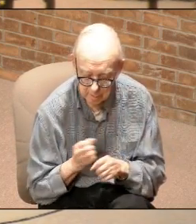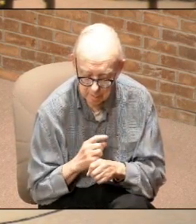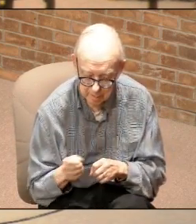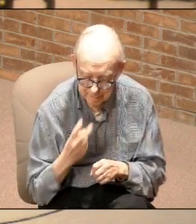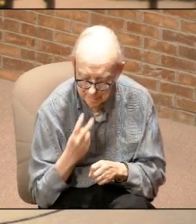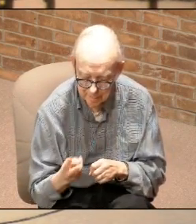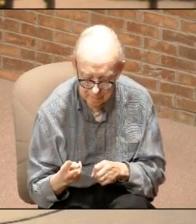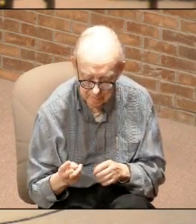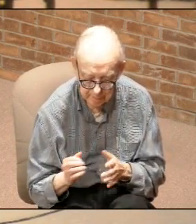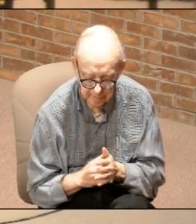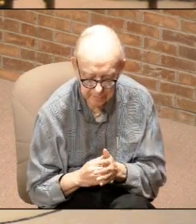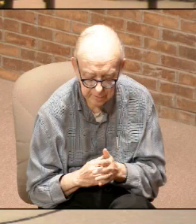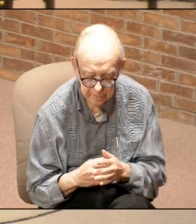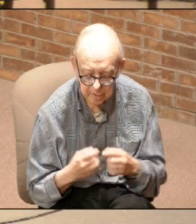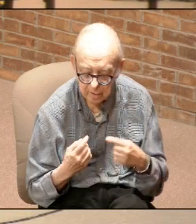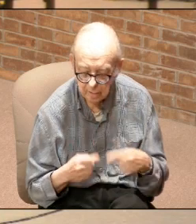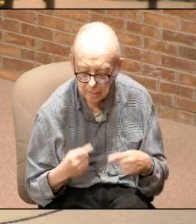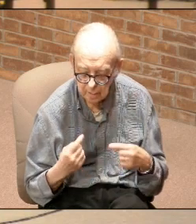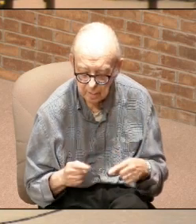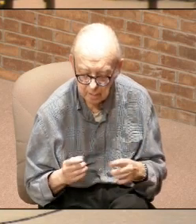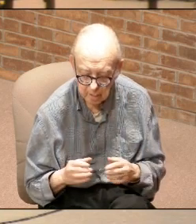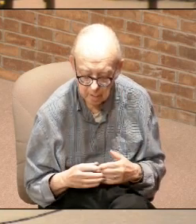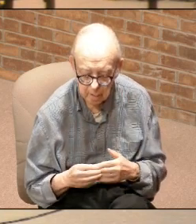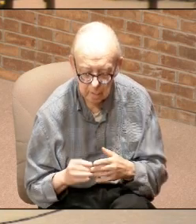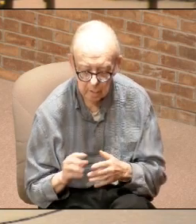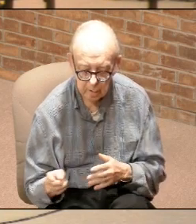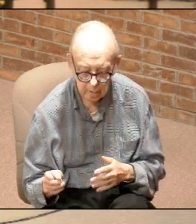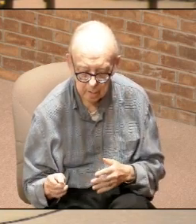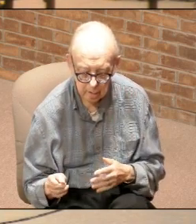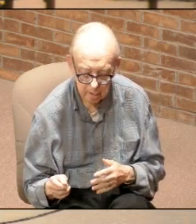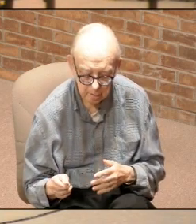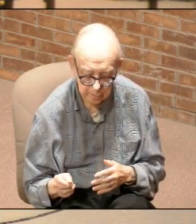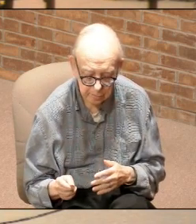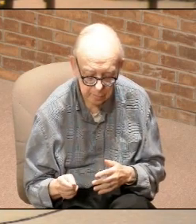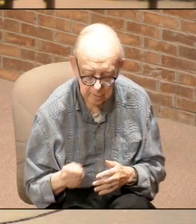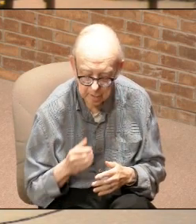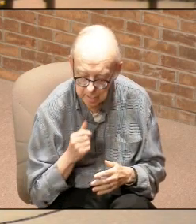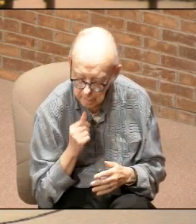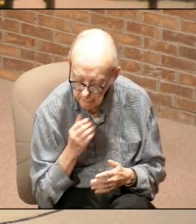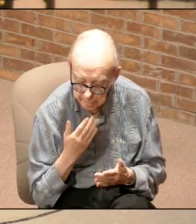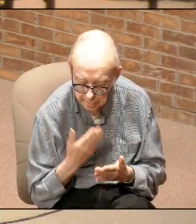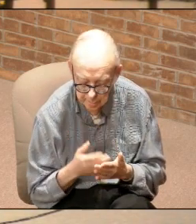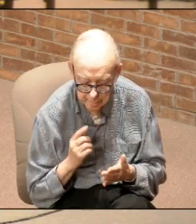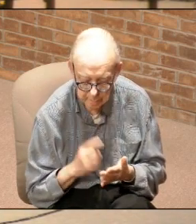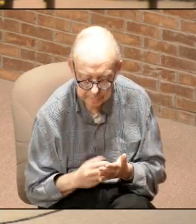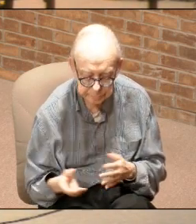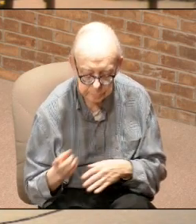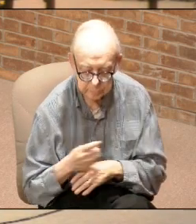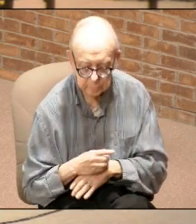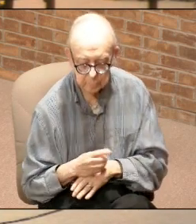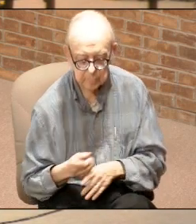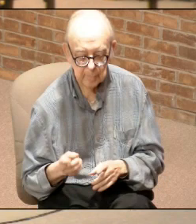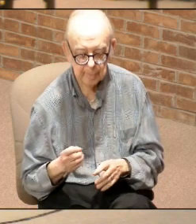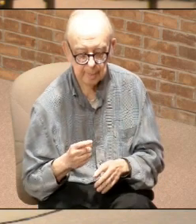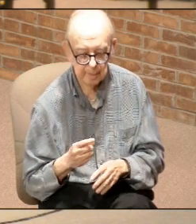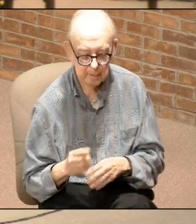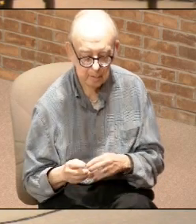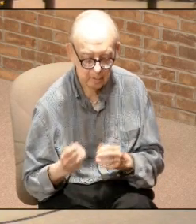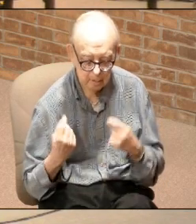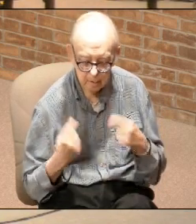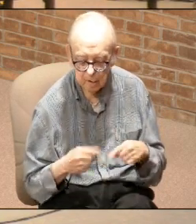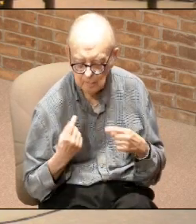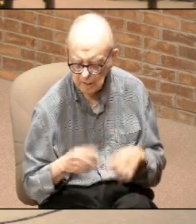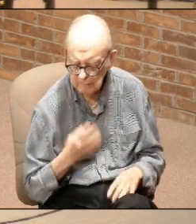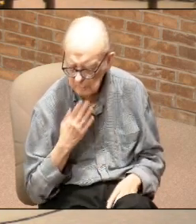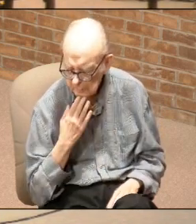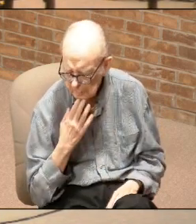see that discord would lead them to misfortune so one day when the quarreling had been much more